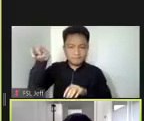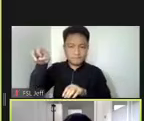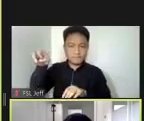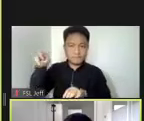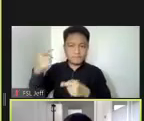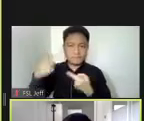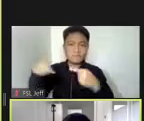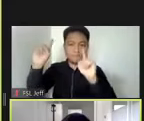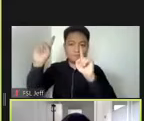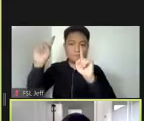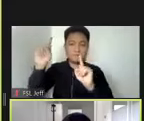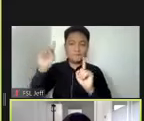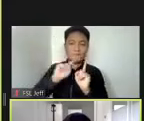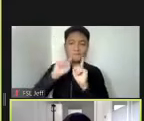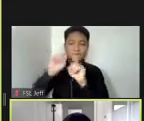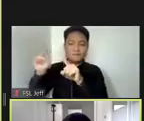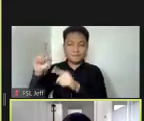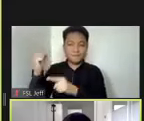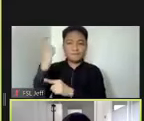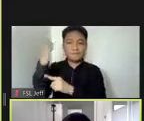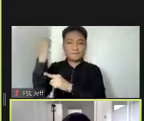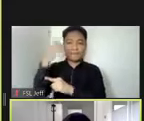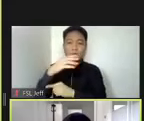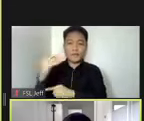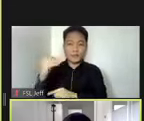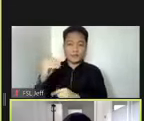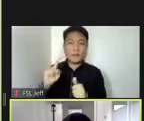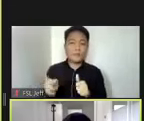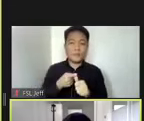Mount Apo. Next slide.